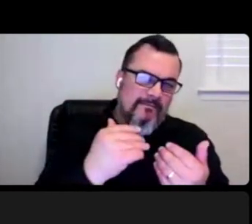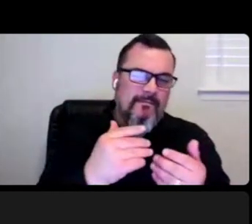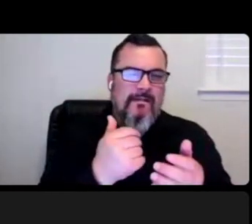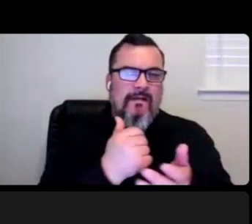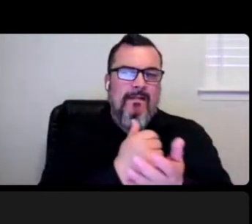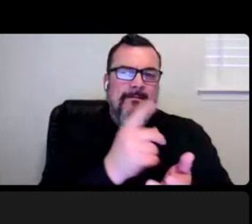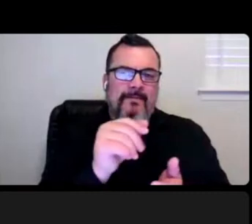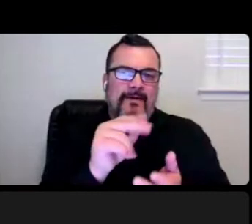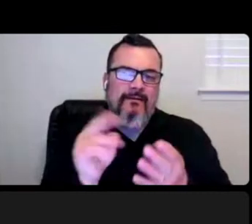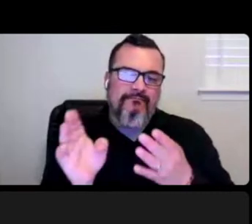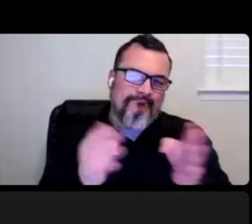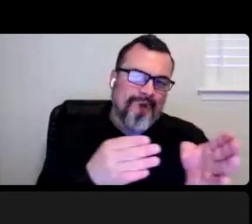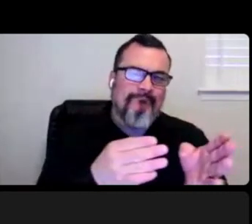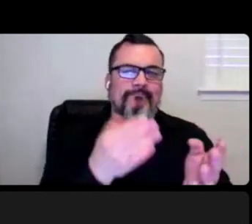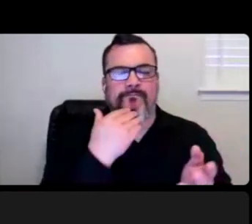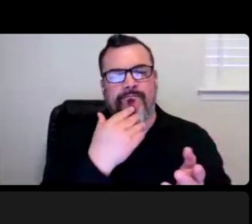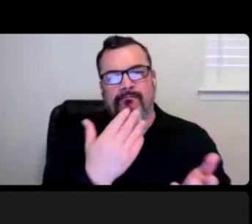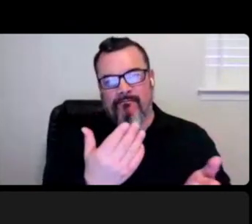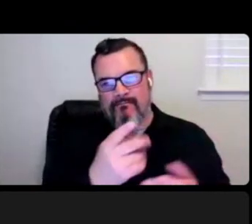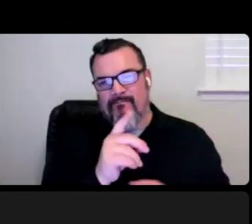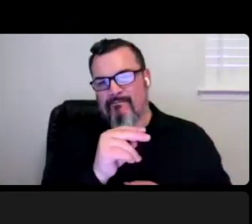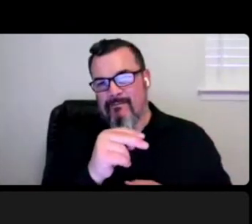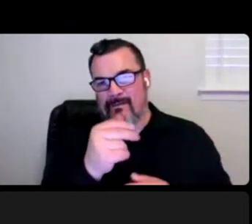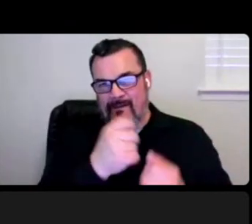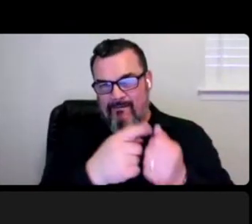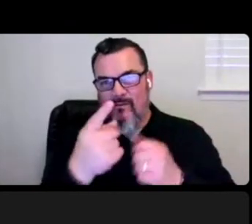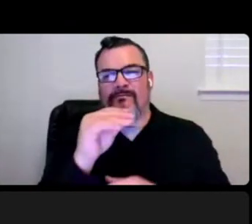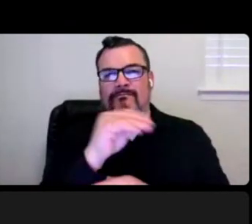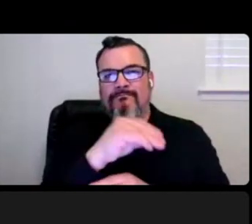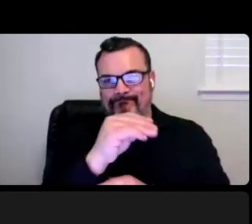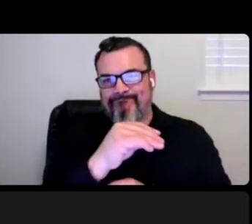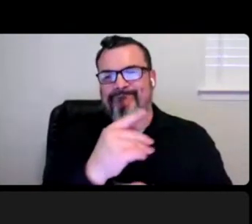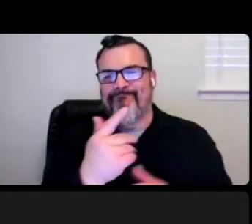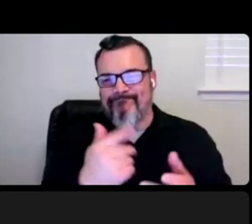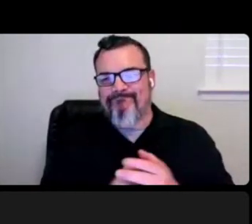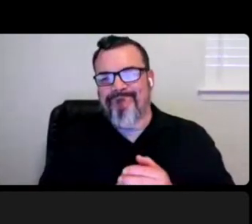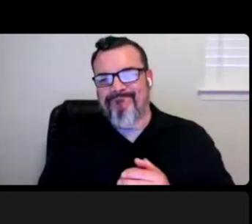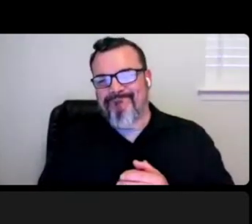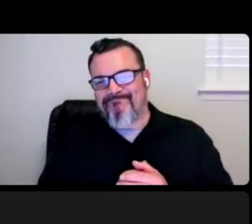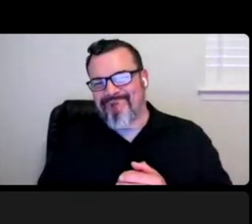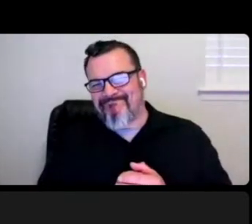one. See, Dan, everybody nodded when I said Dan.